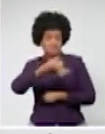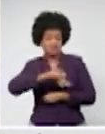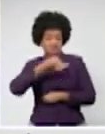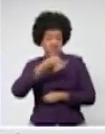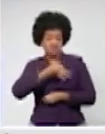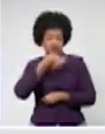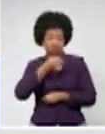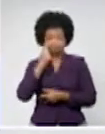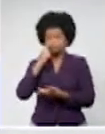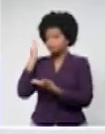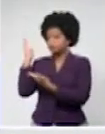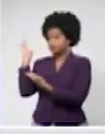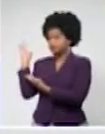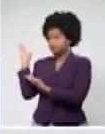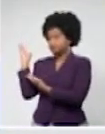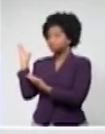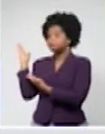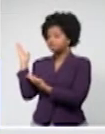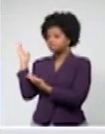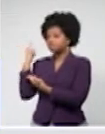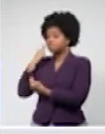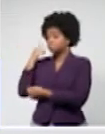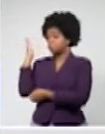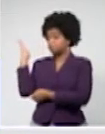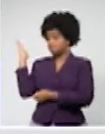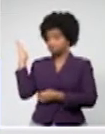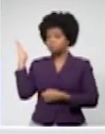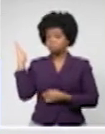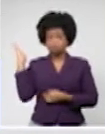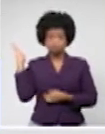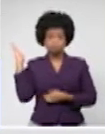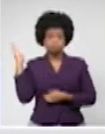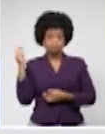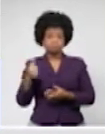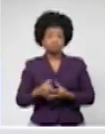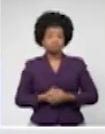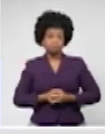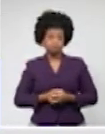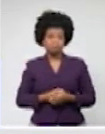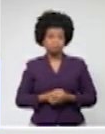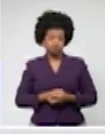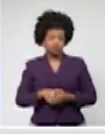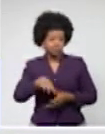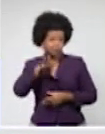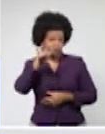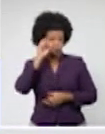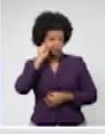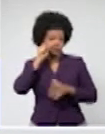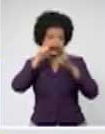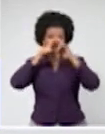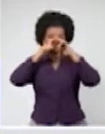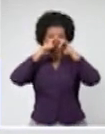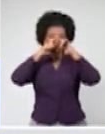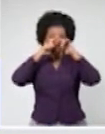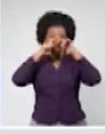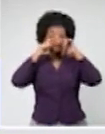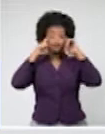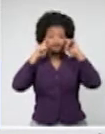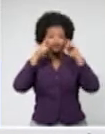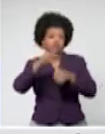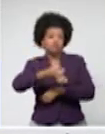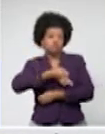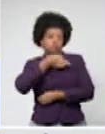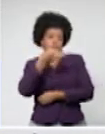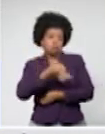keeps 1 meter or half a meter of distance can release a certain amount of infected saliva droplets. The amount